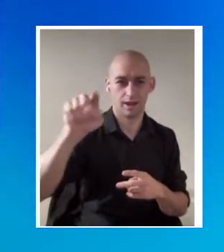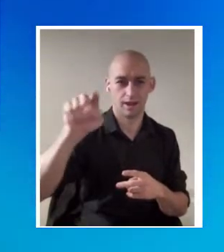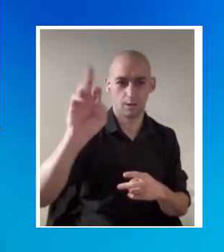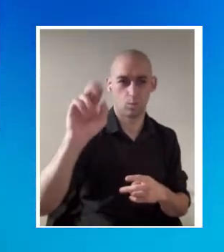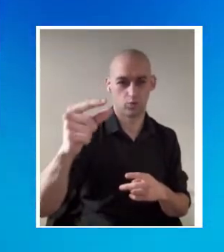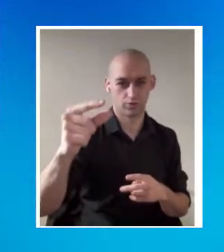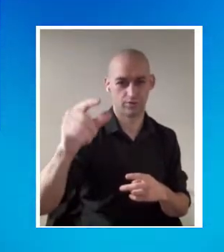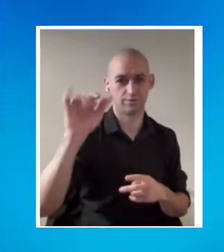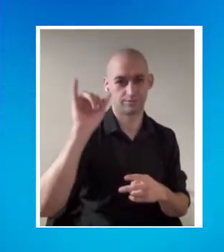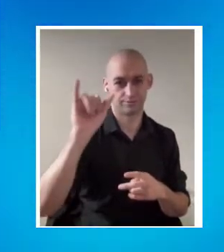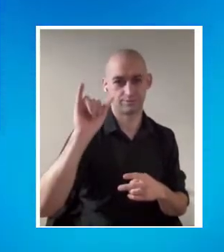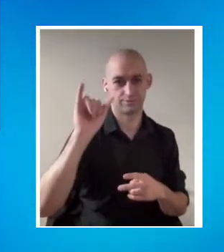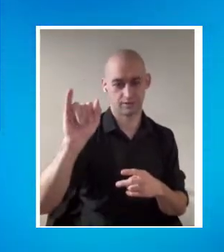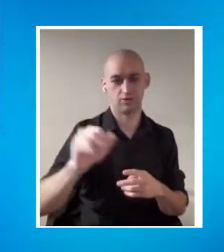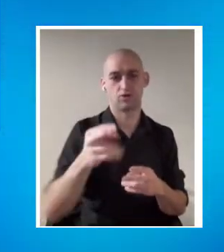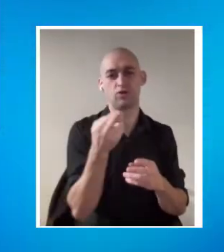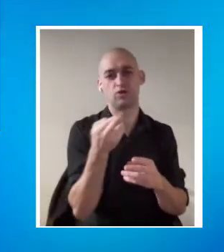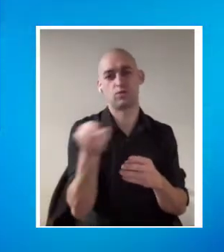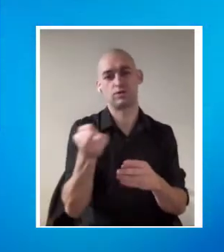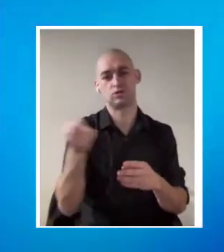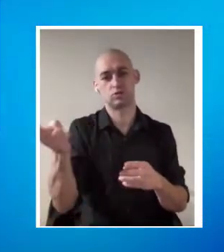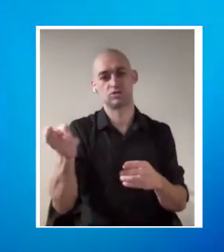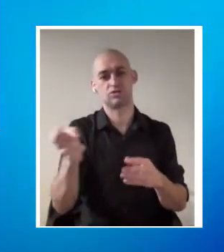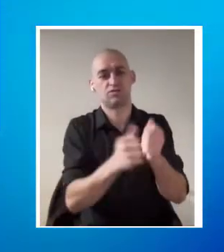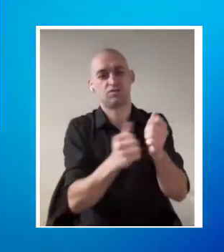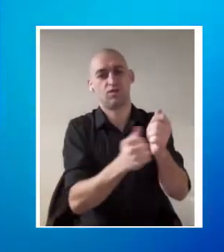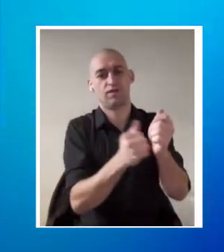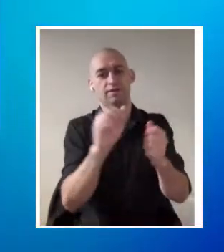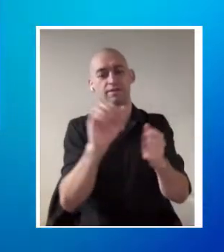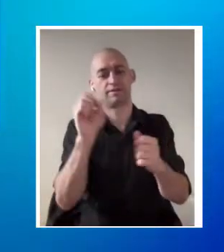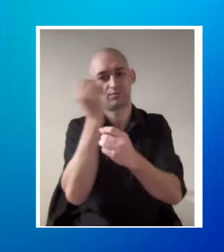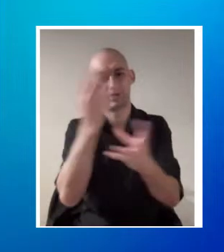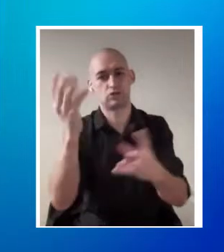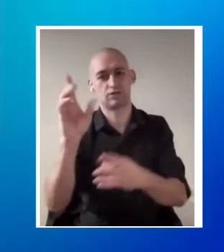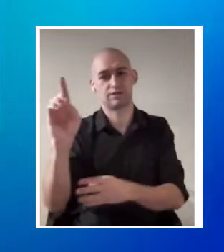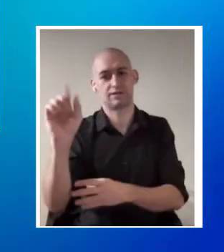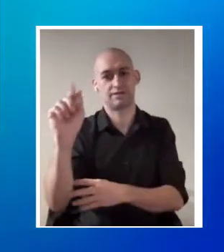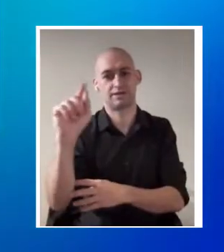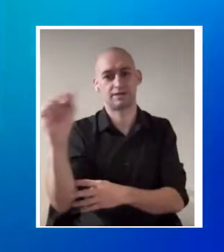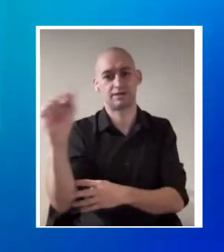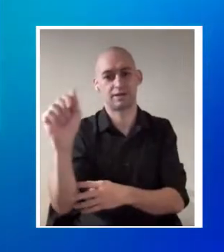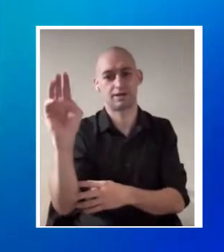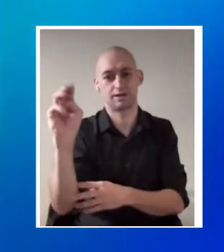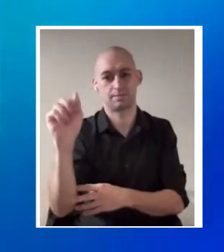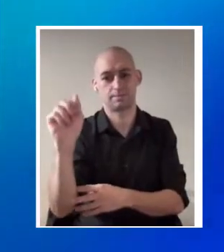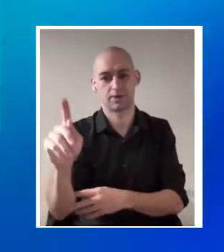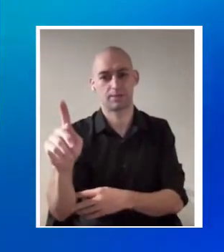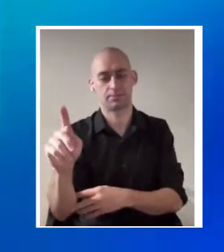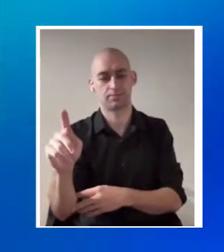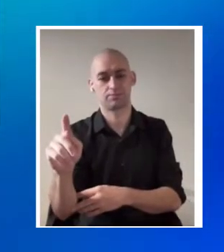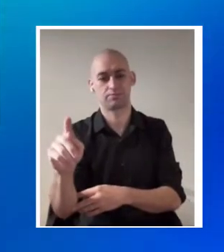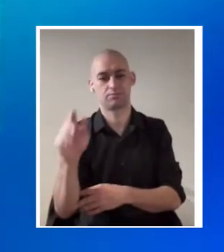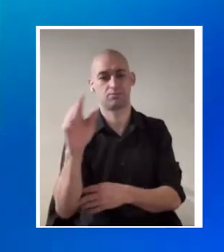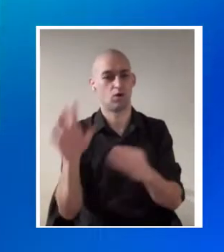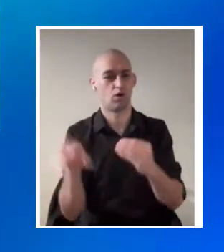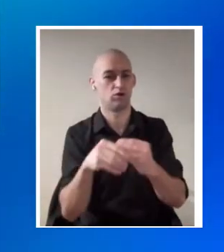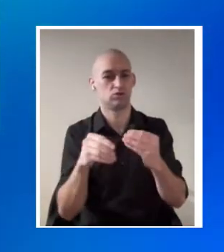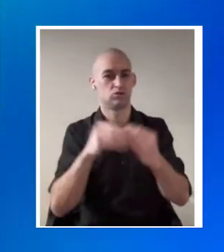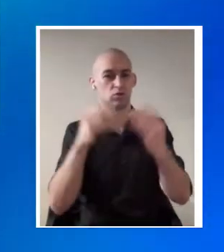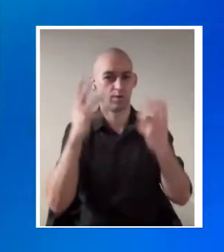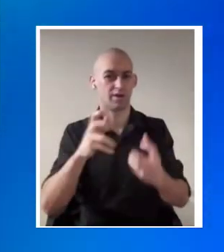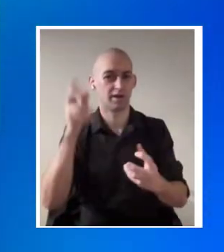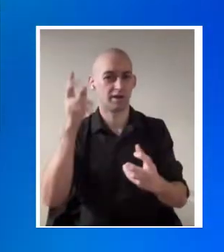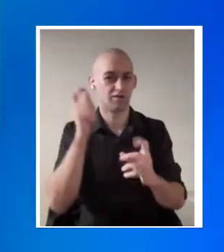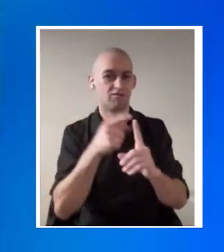survey, resources, interactive data map, and Find My District. We also want to hear from you about